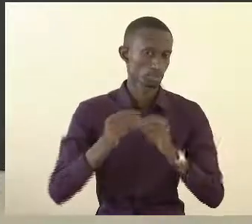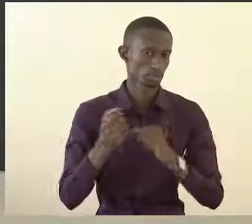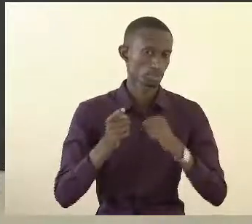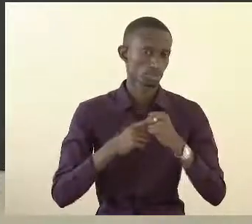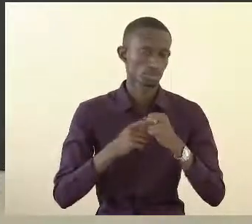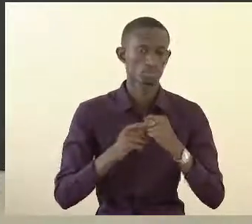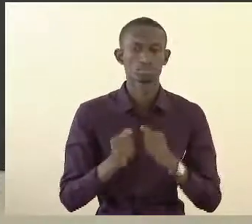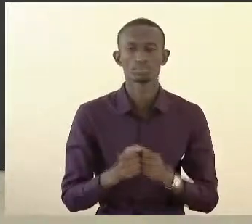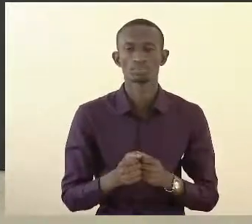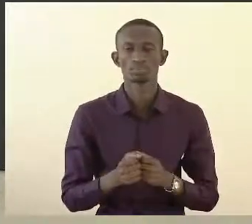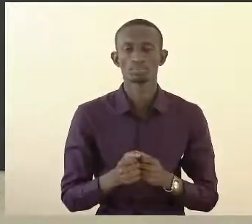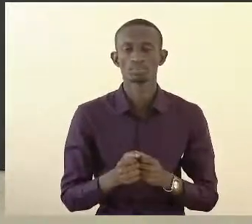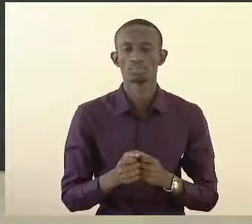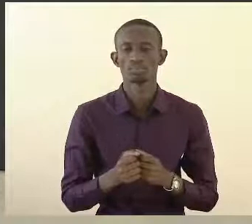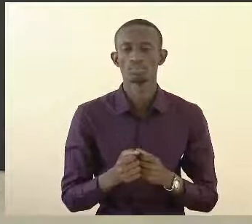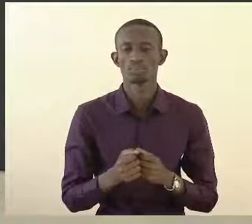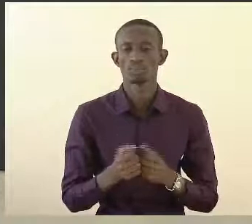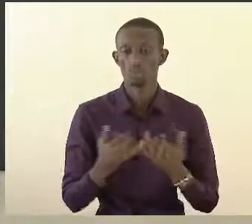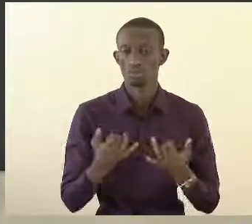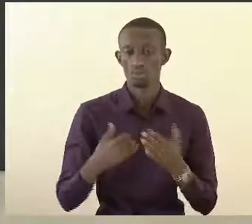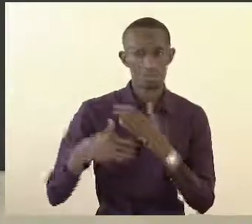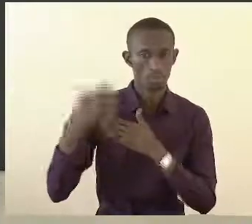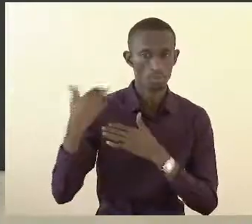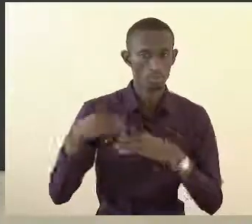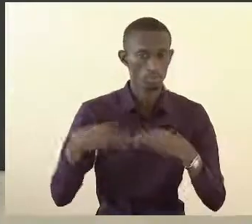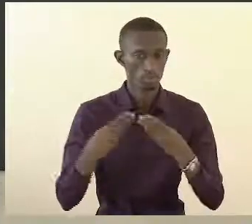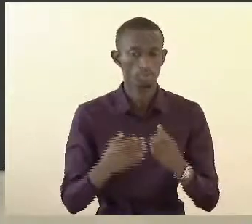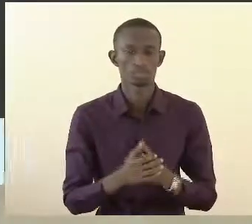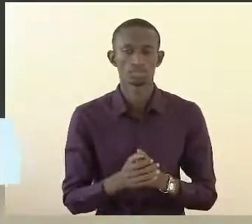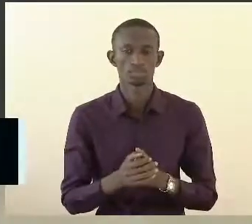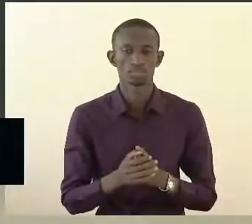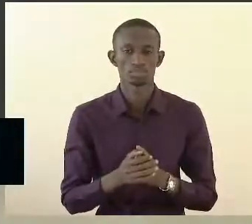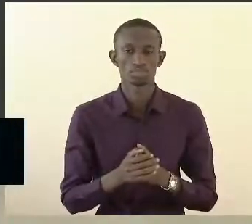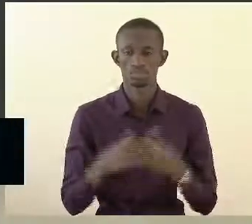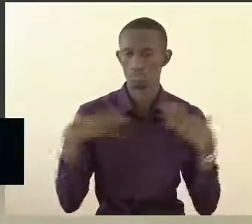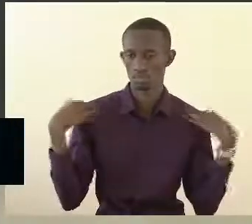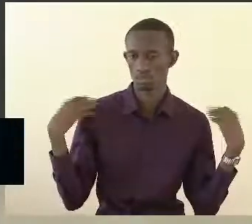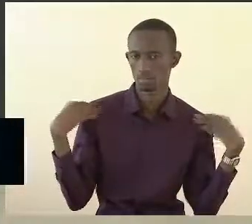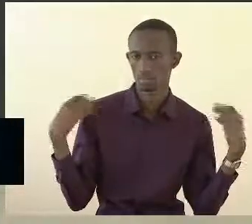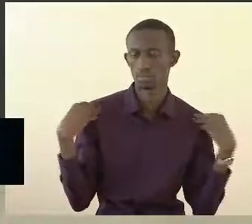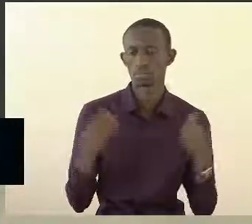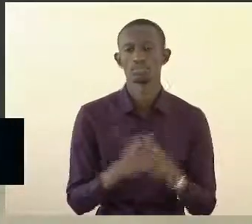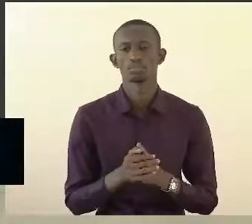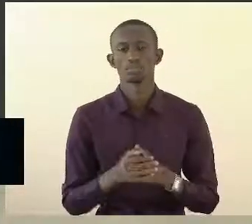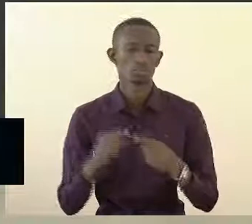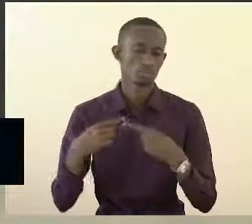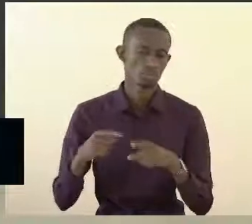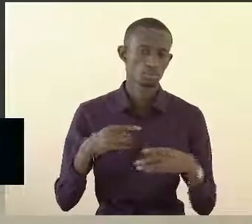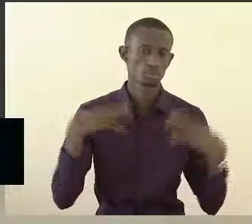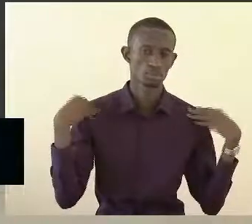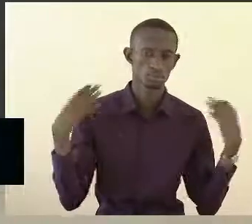some exercises to let you know the kind of exercises we deal with in this organic